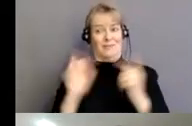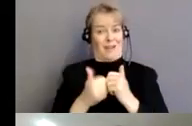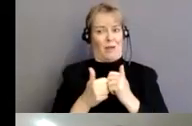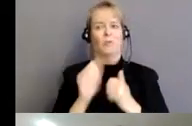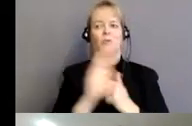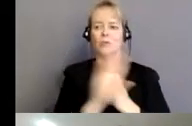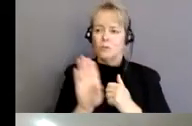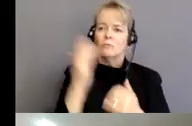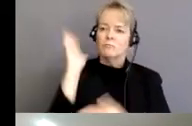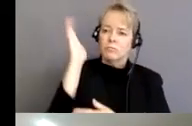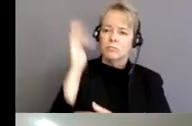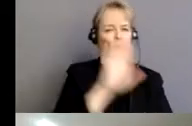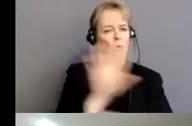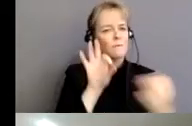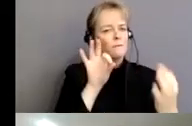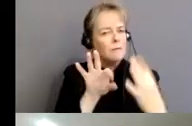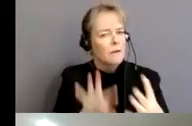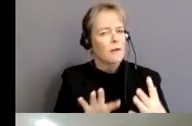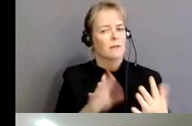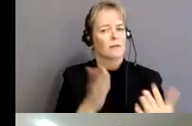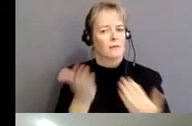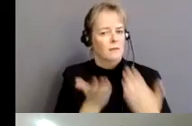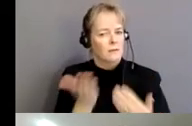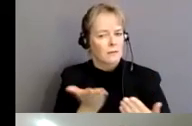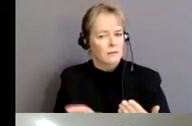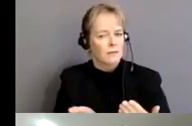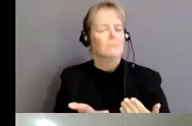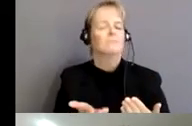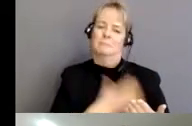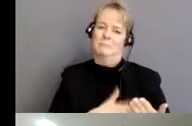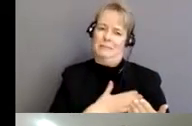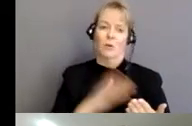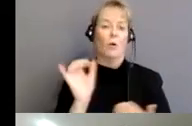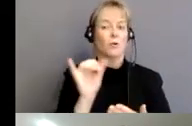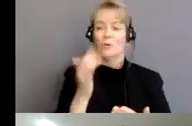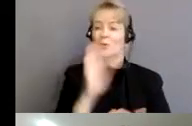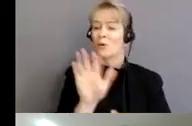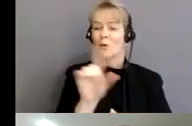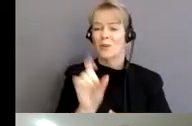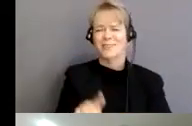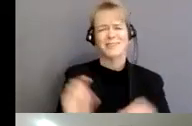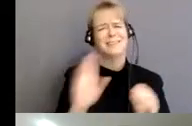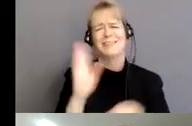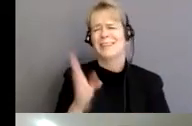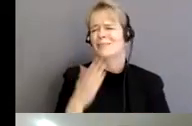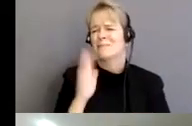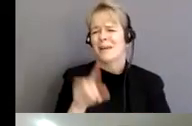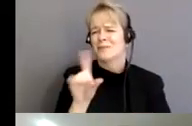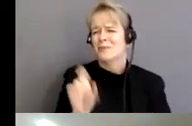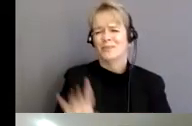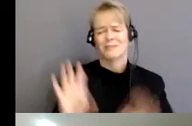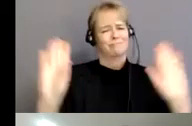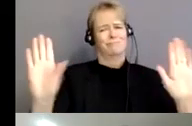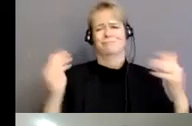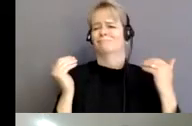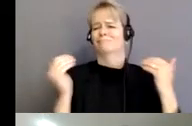on how we're doing and suggestions. And also, no question is a bad question. Feel free to ask as many questions as you